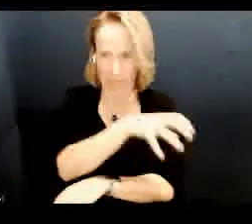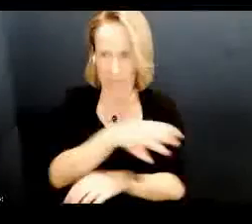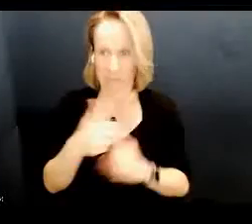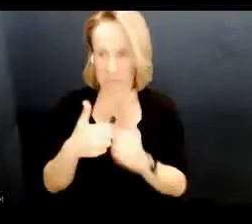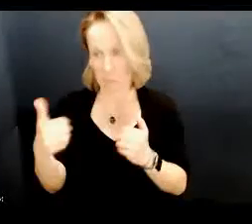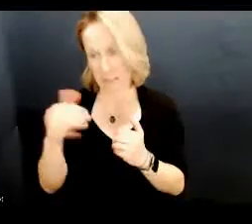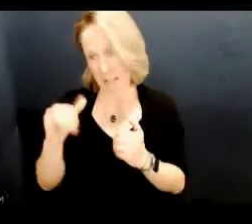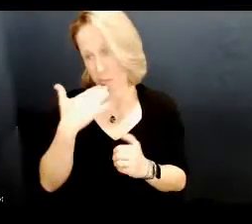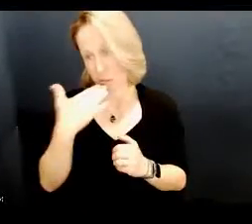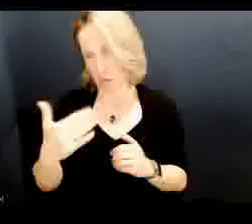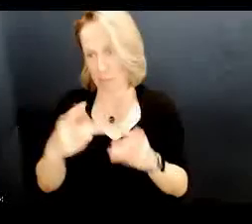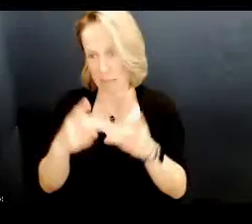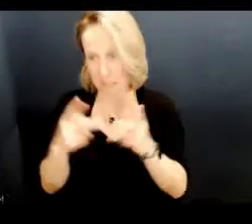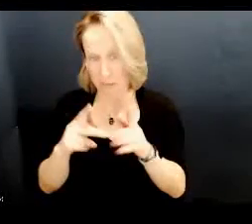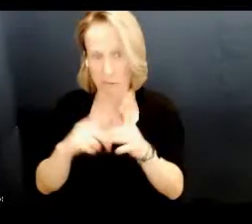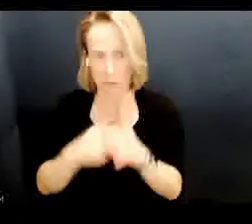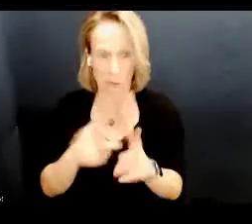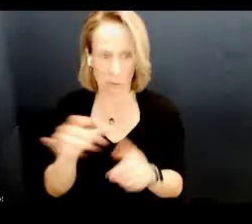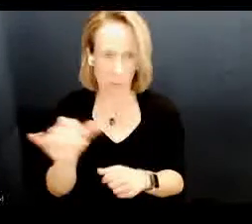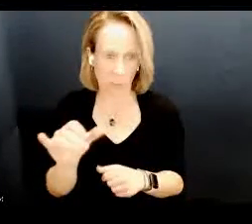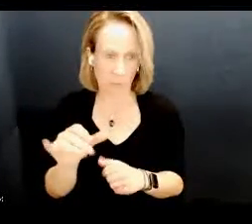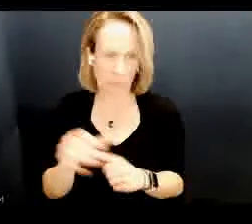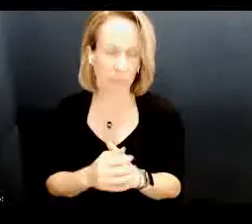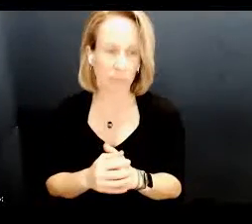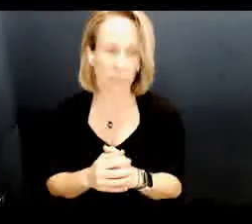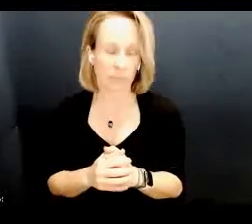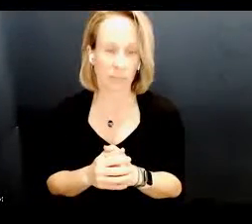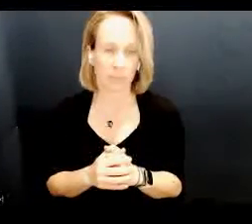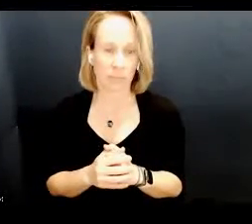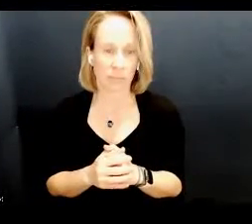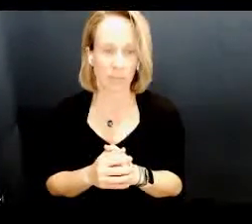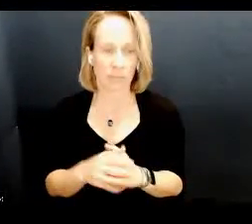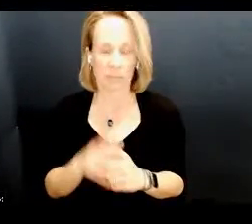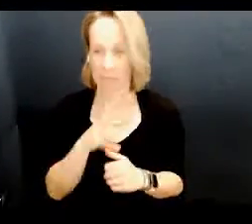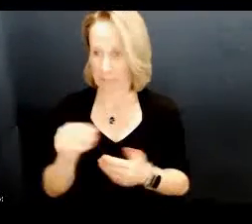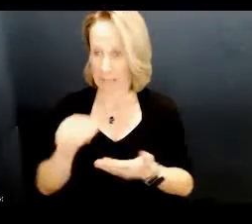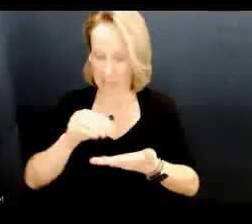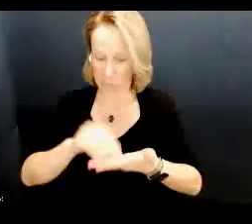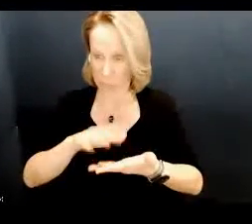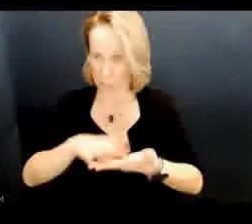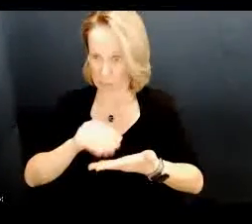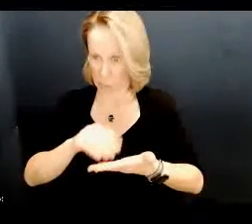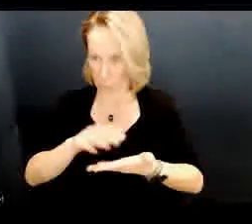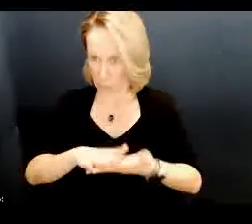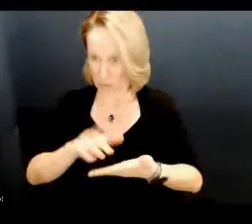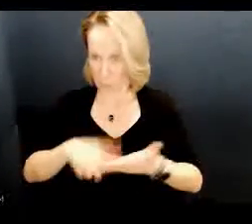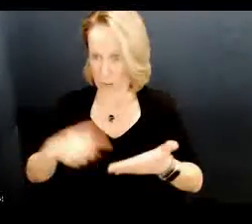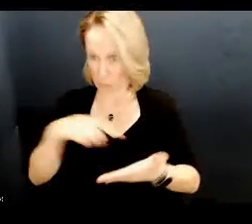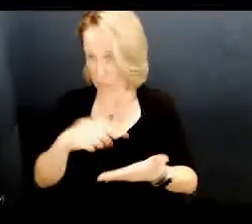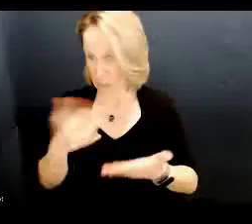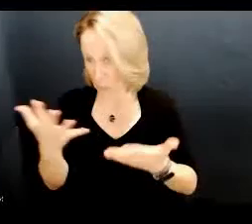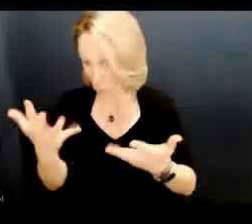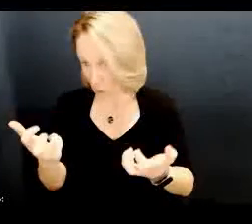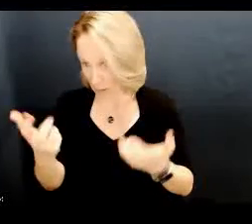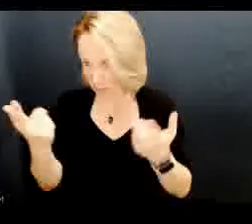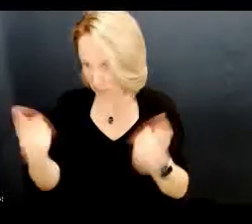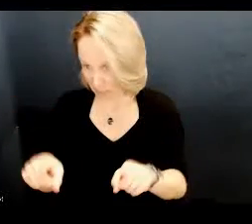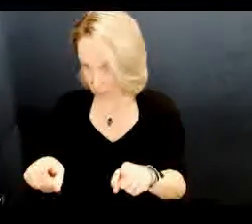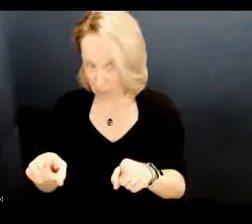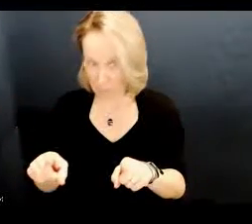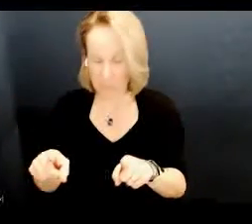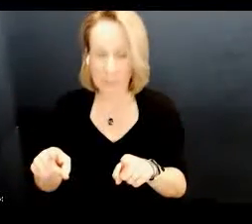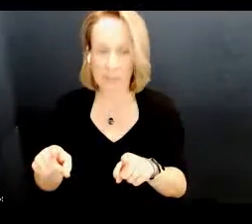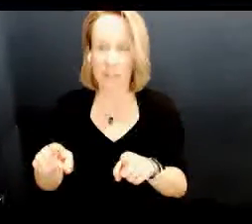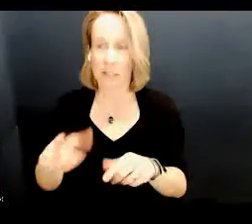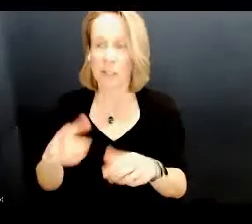In addition to recording that response that we want to see happening, we want to make sure we include those guiding frameworks that we used